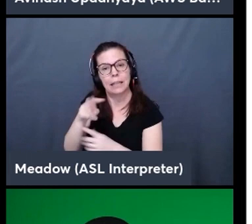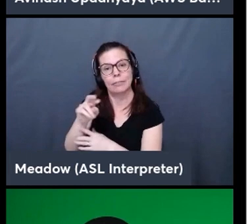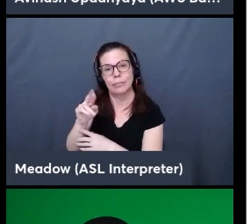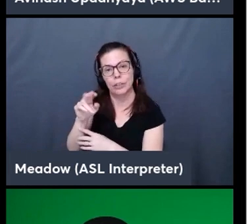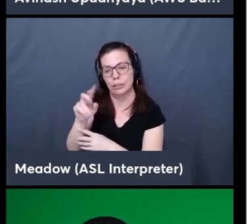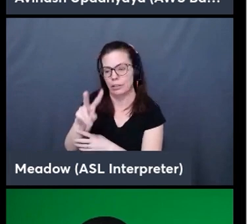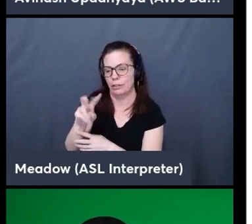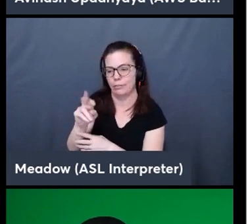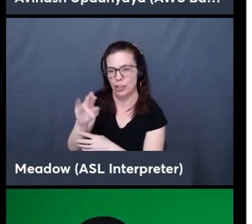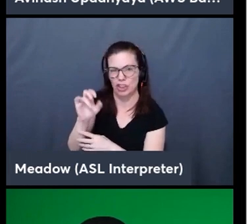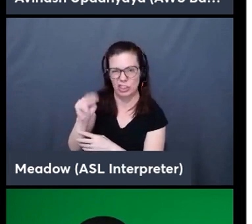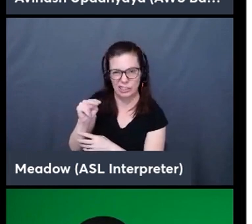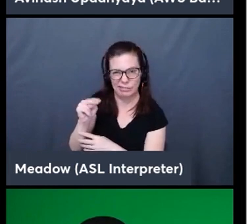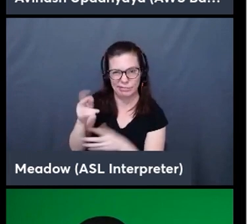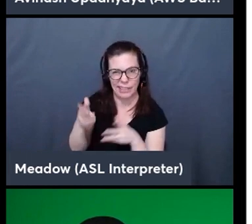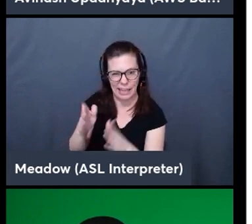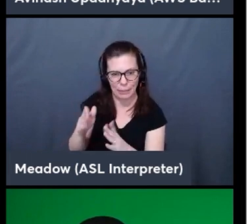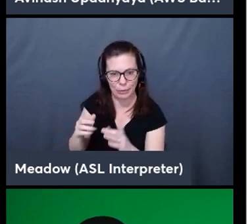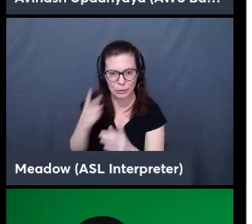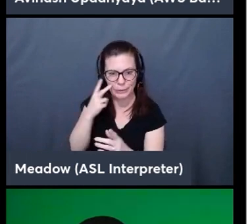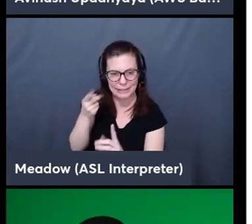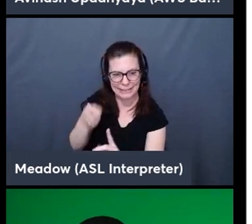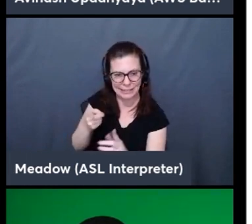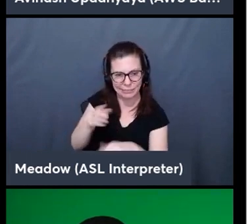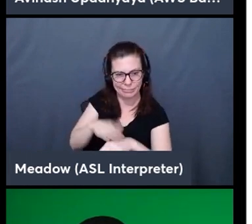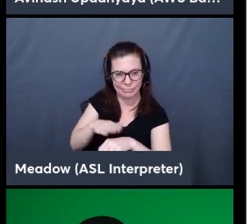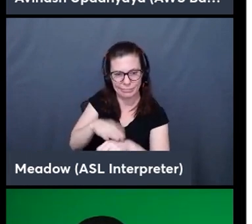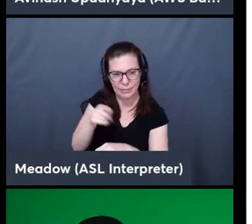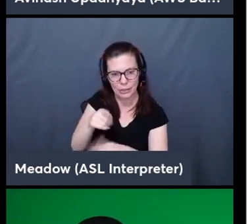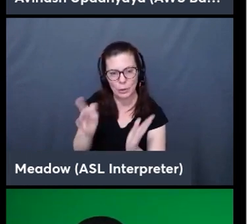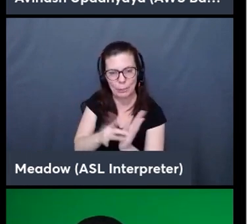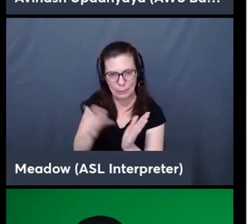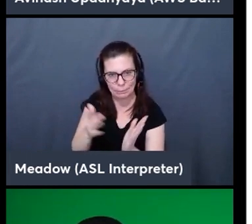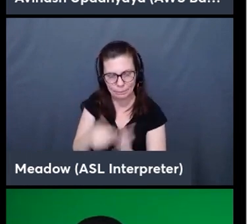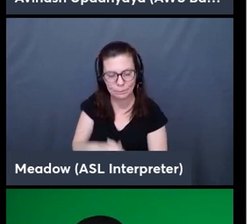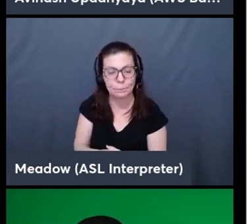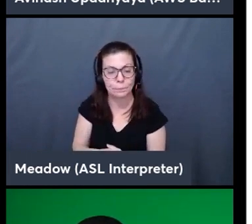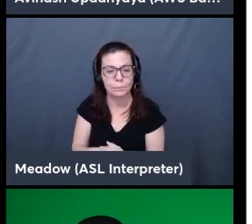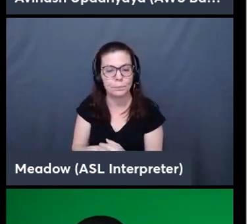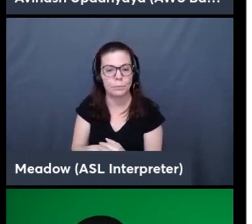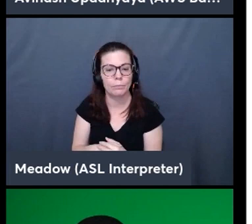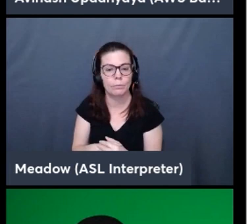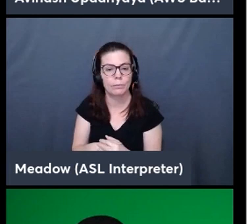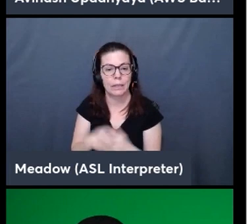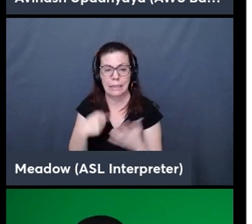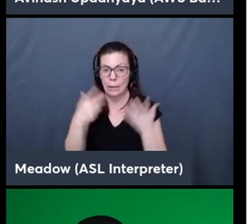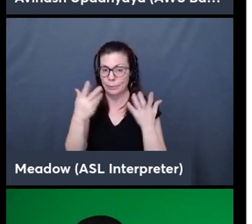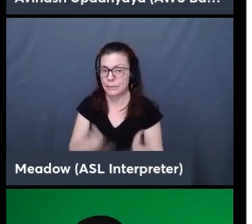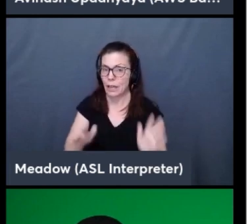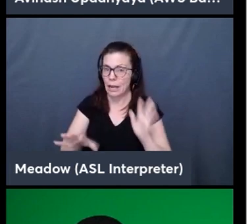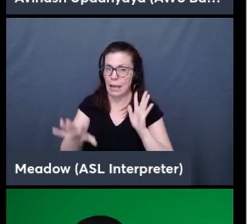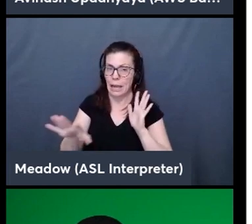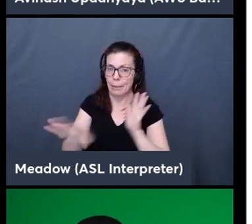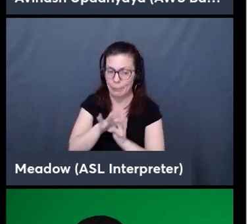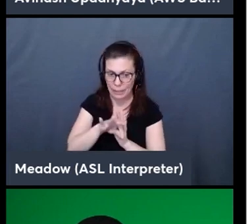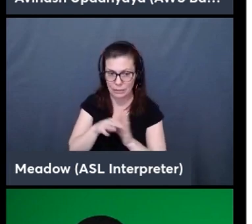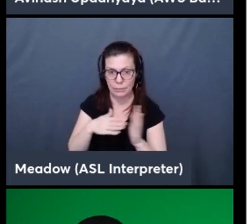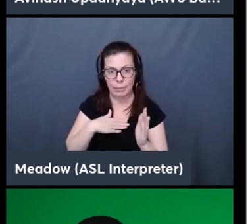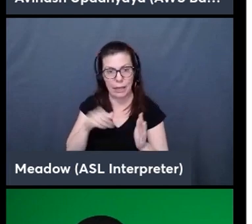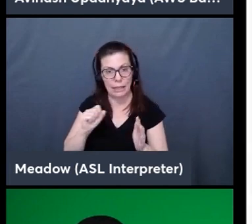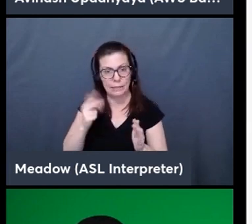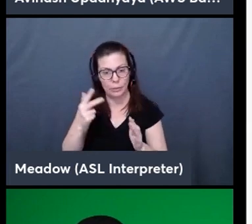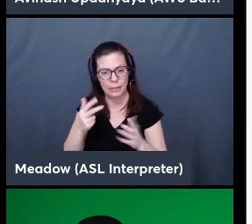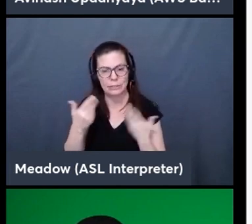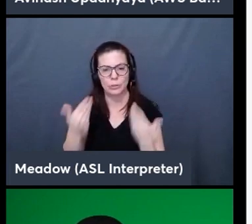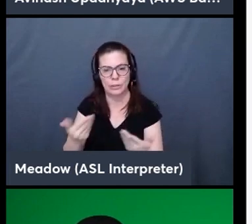a small notification here when you select S3. And I'm done now. I have selected my S3 bucket. I just need to click